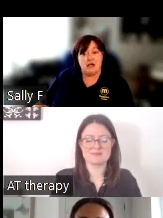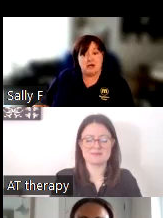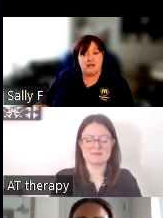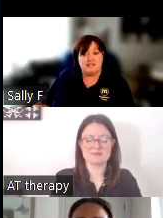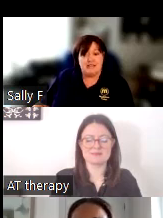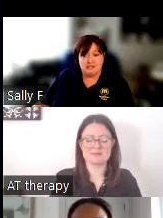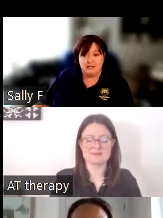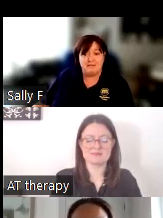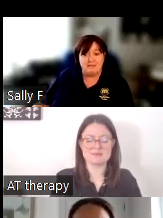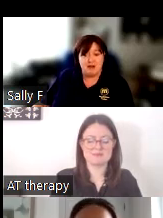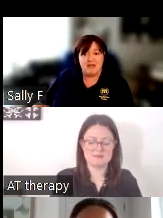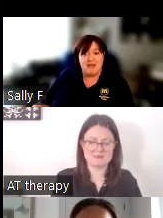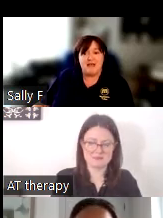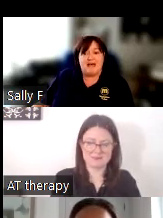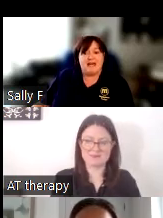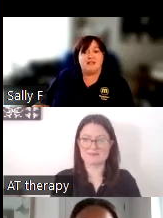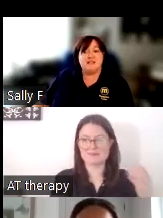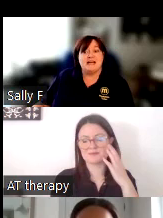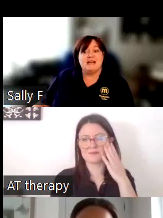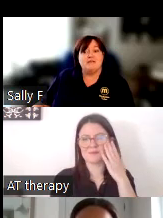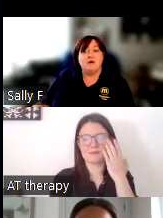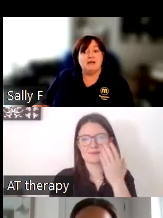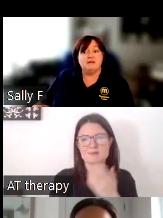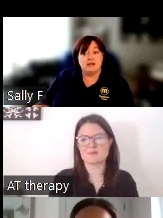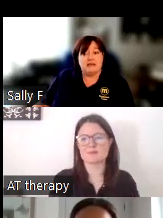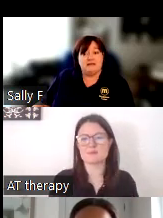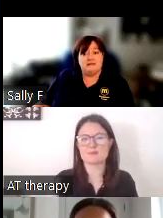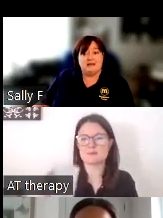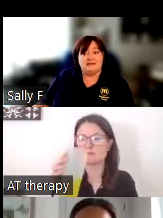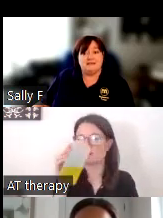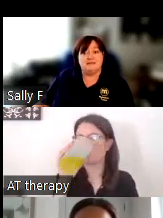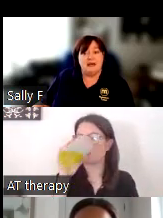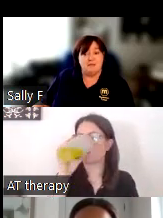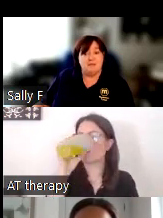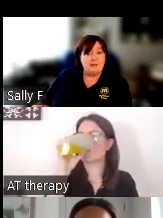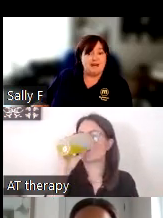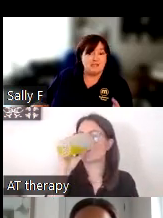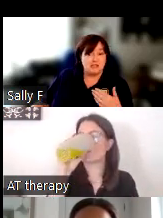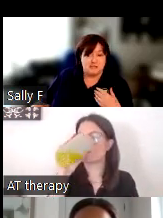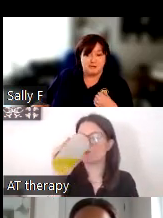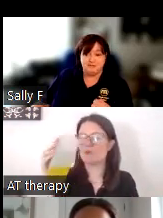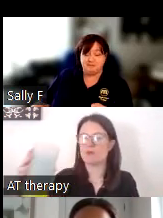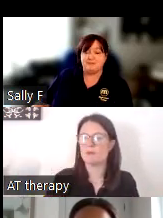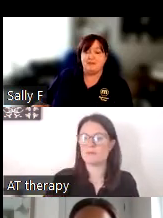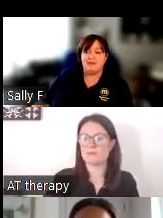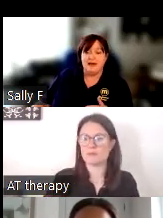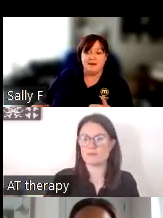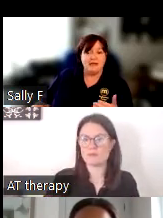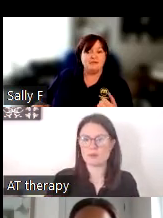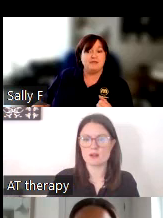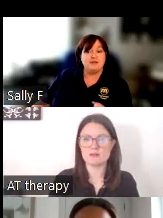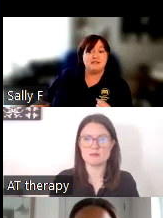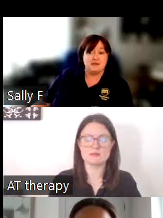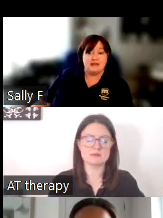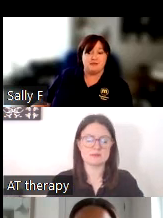of alertness, attention, memory, and his understanding of what he was doing. And when he went into hospital, he